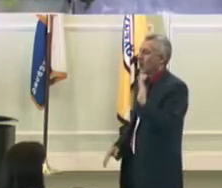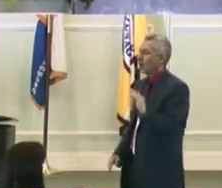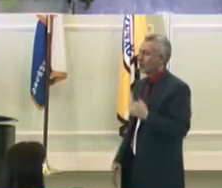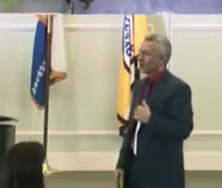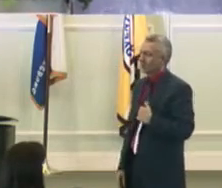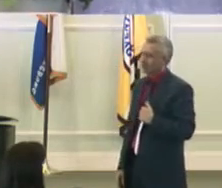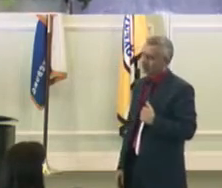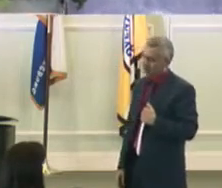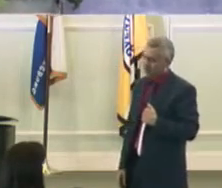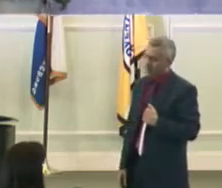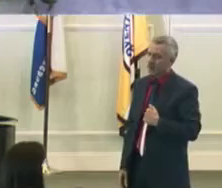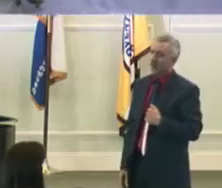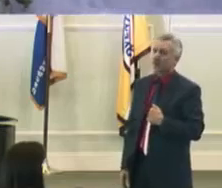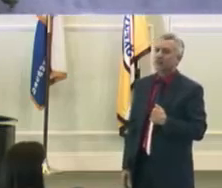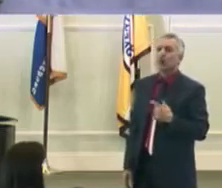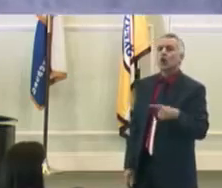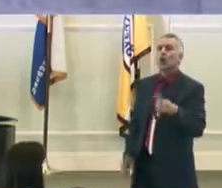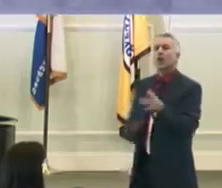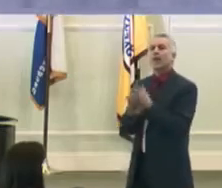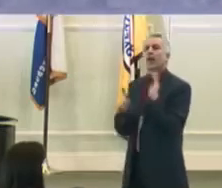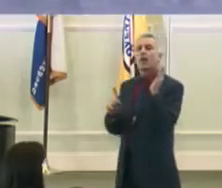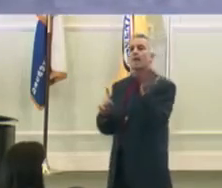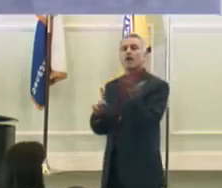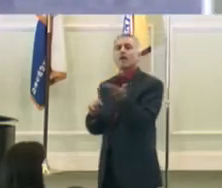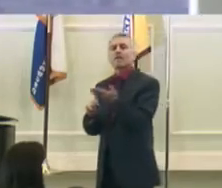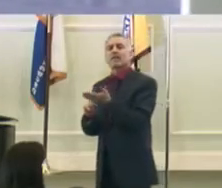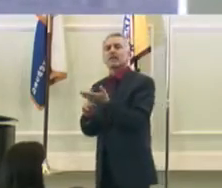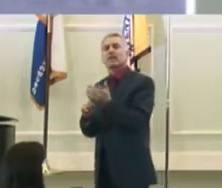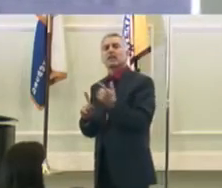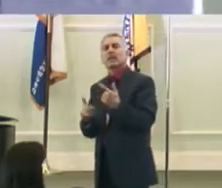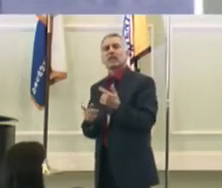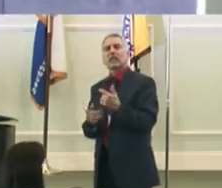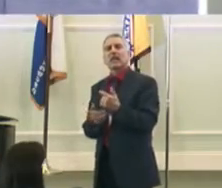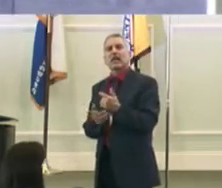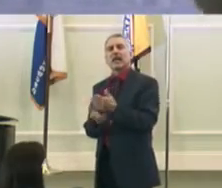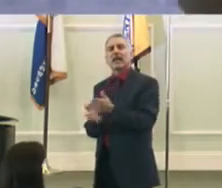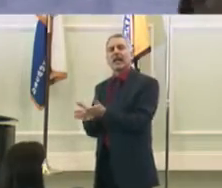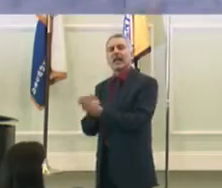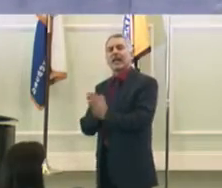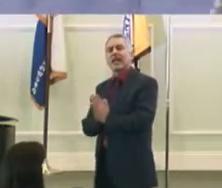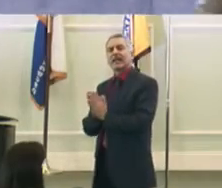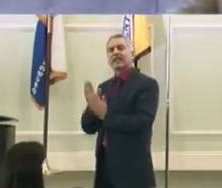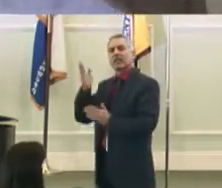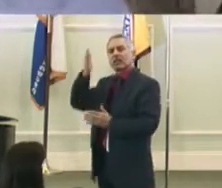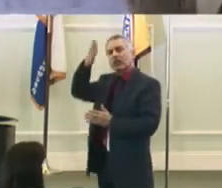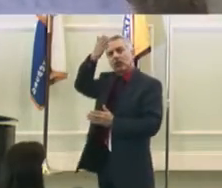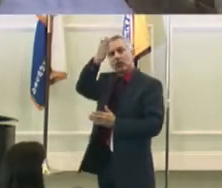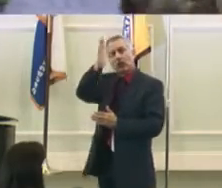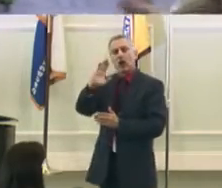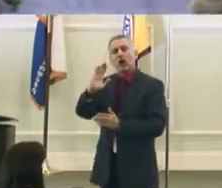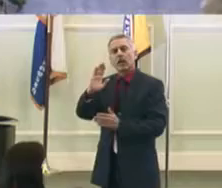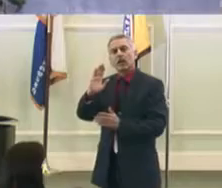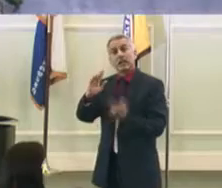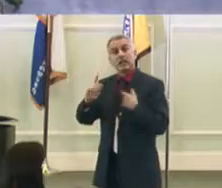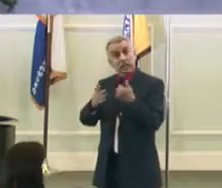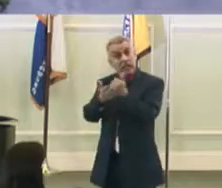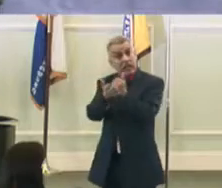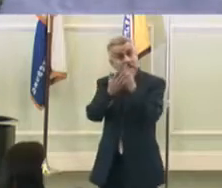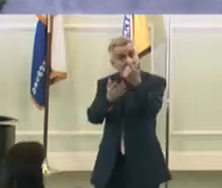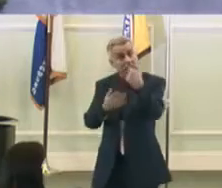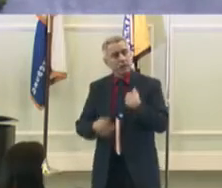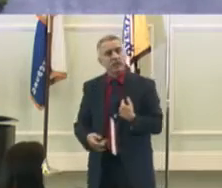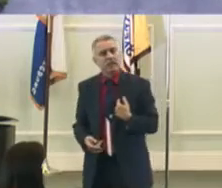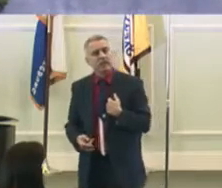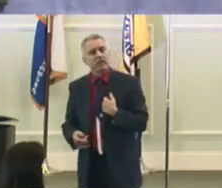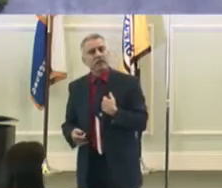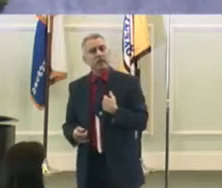Somewhere along the line, we've been convinced that we got to convince God to help us. We got to, God, I know you really don't want to do it, but I need your help. And so we